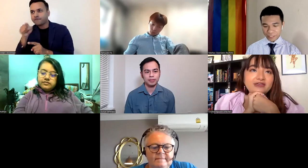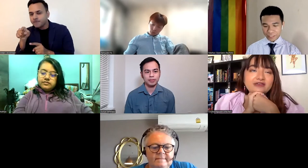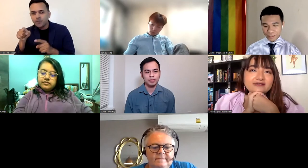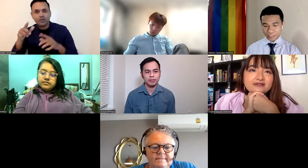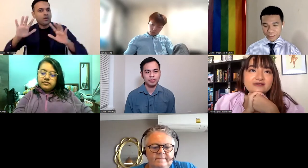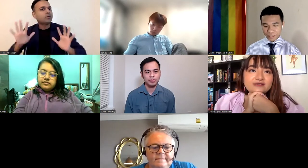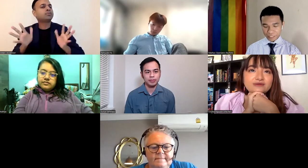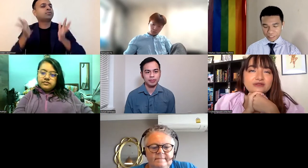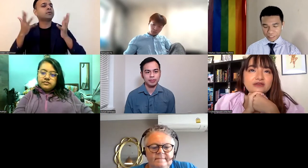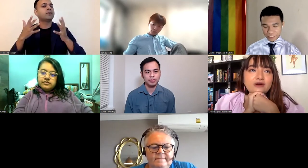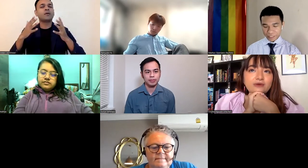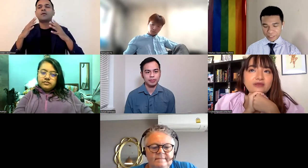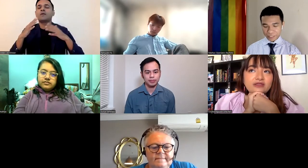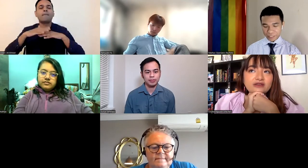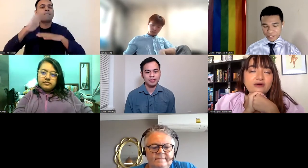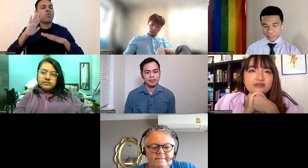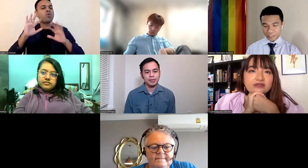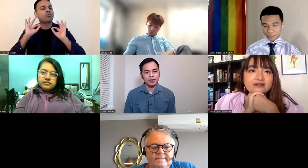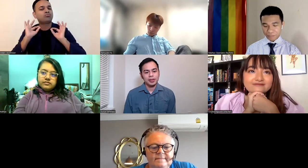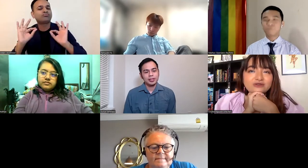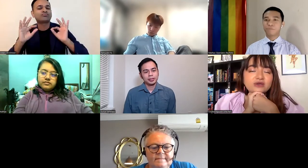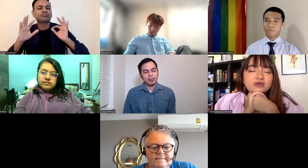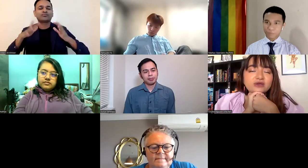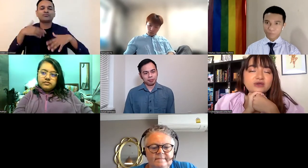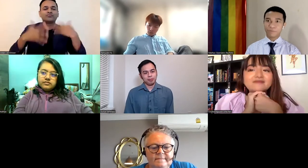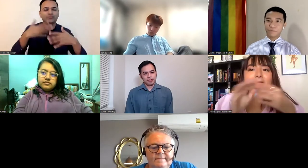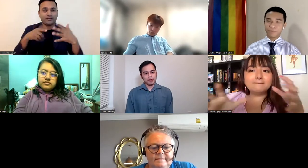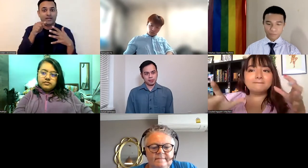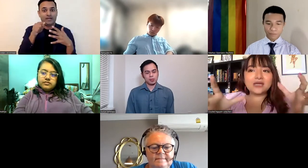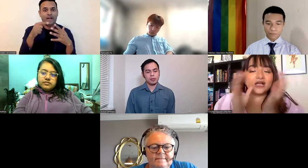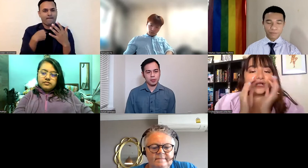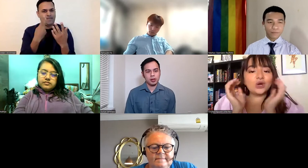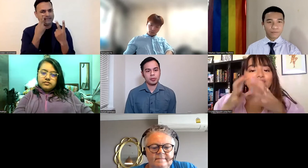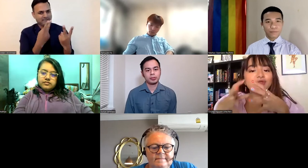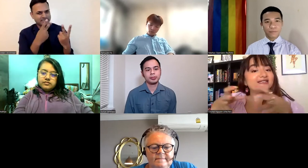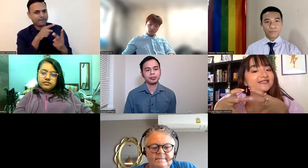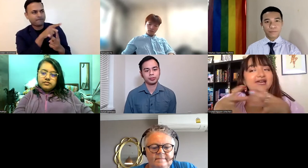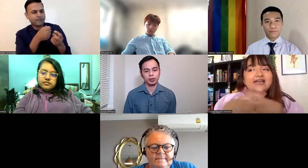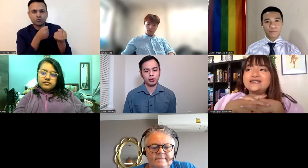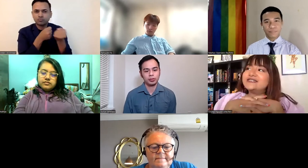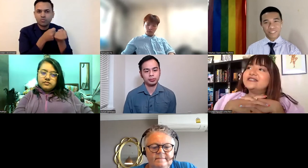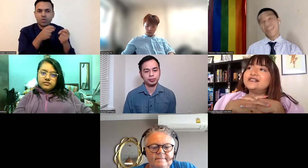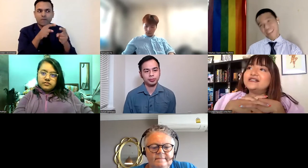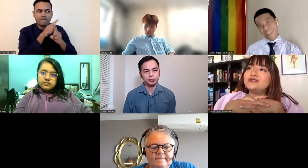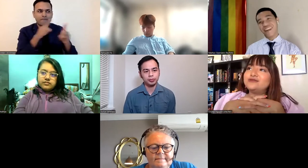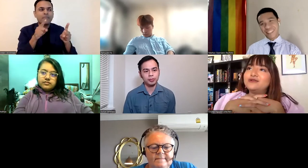I think that it's a really heartwarming thing knowing that you can be a lot of things and